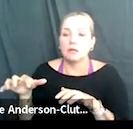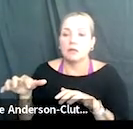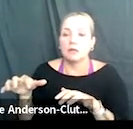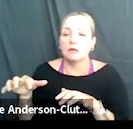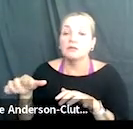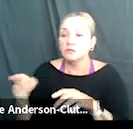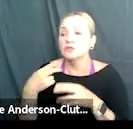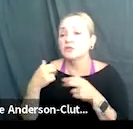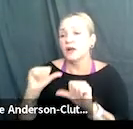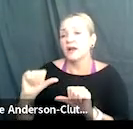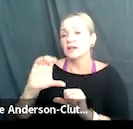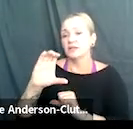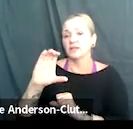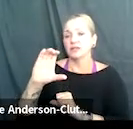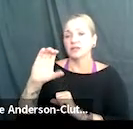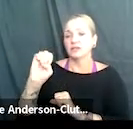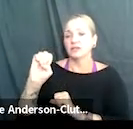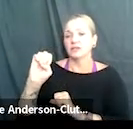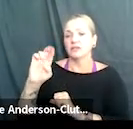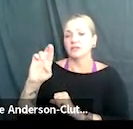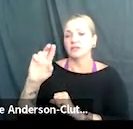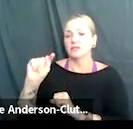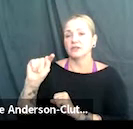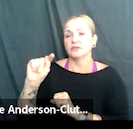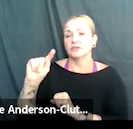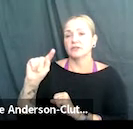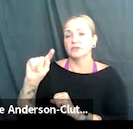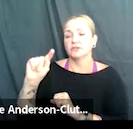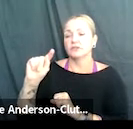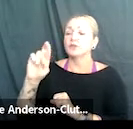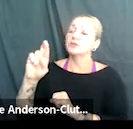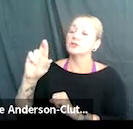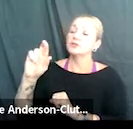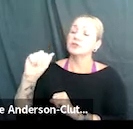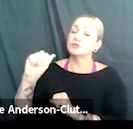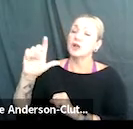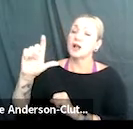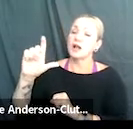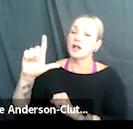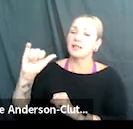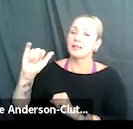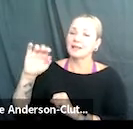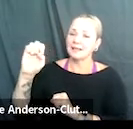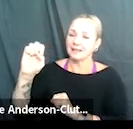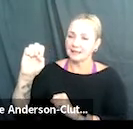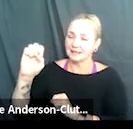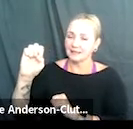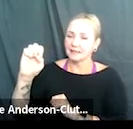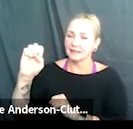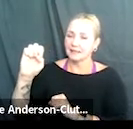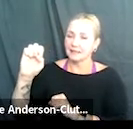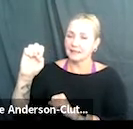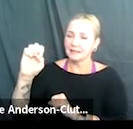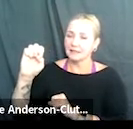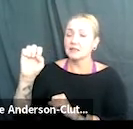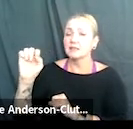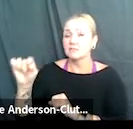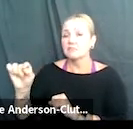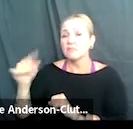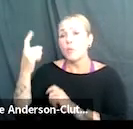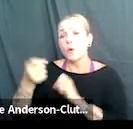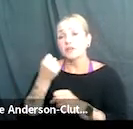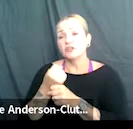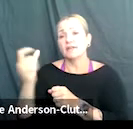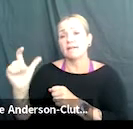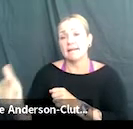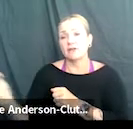later, and mom said, everything is great. It's all better. He's back to the way he was, which was still had plenty of symptoms of autism. And